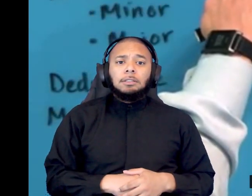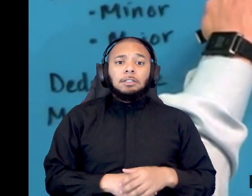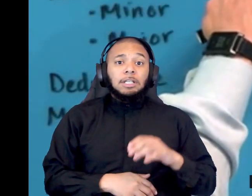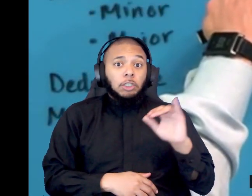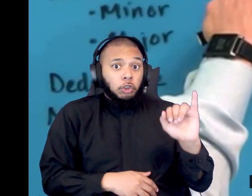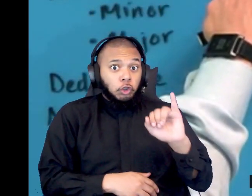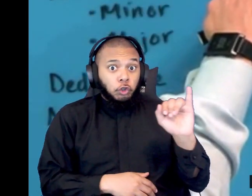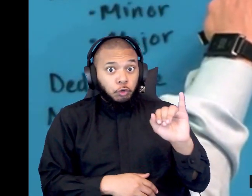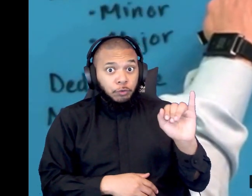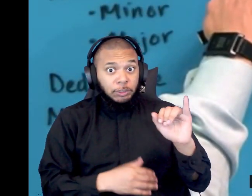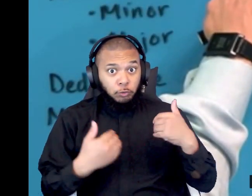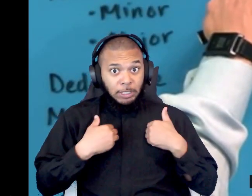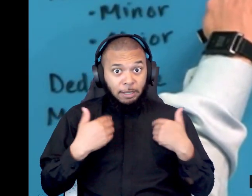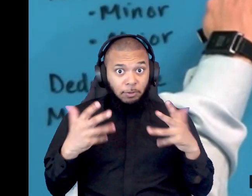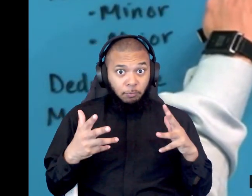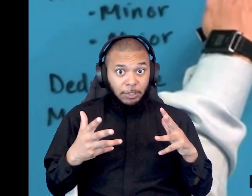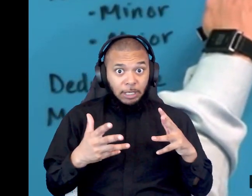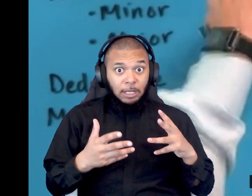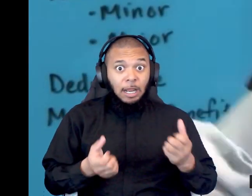it would be free.